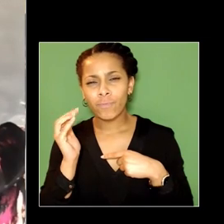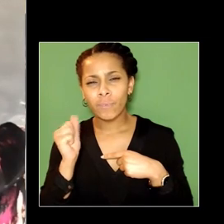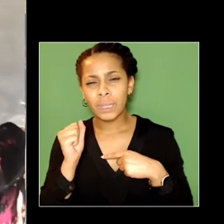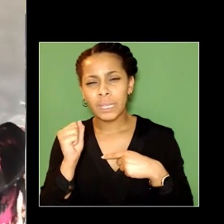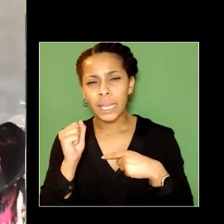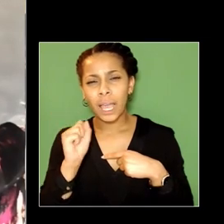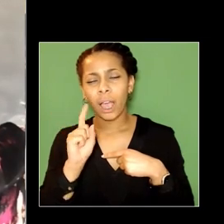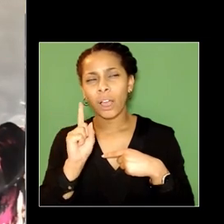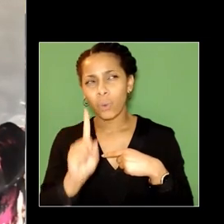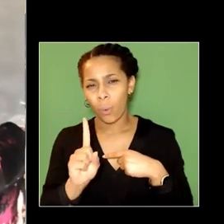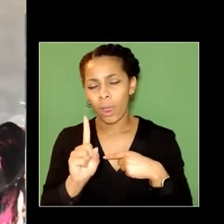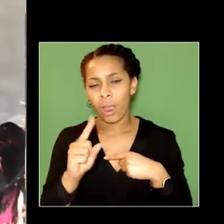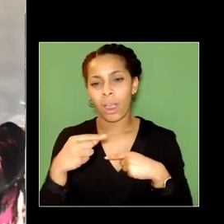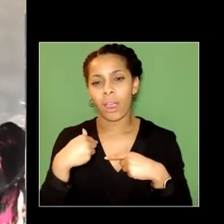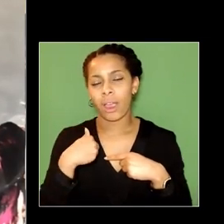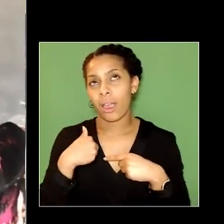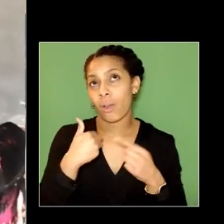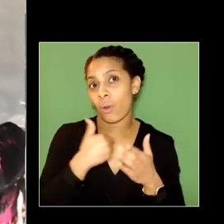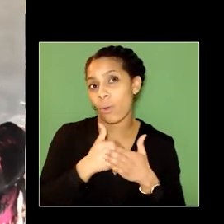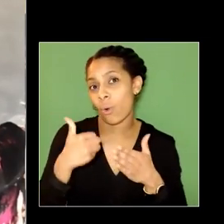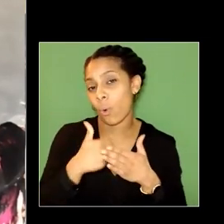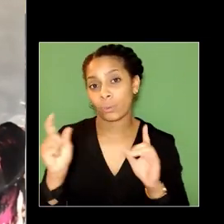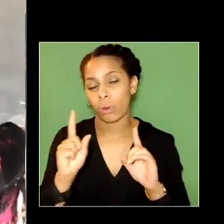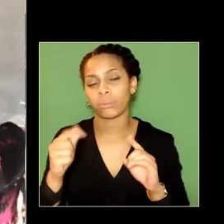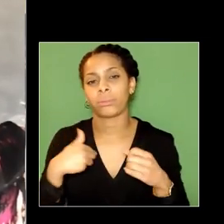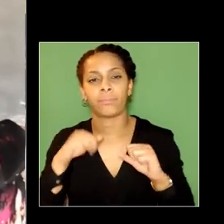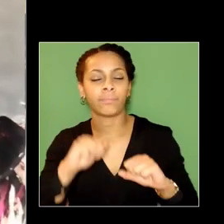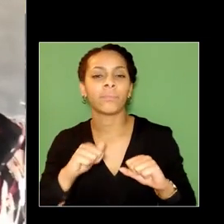So I would always go and read